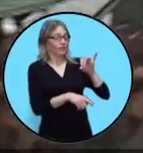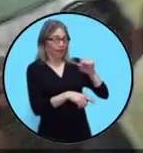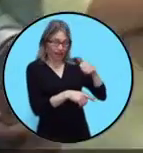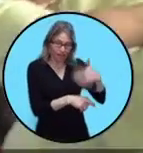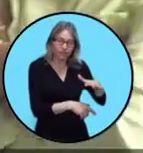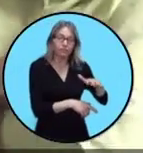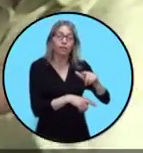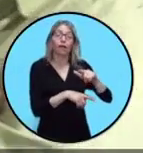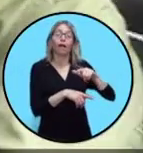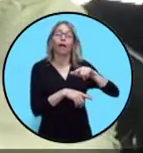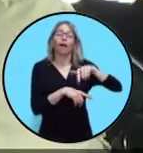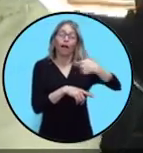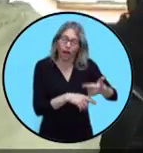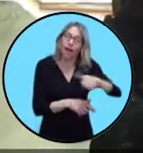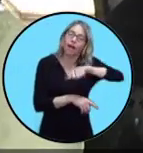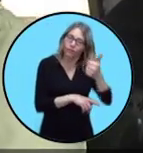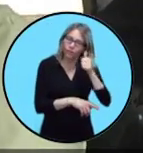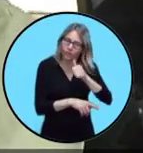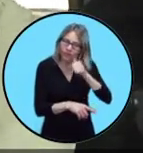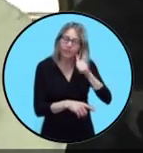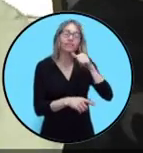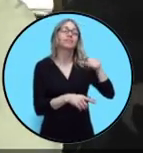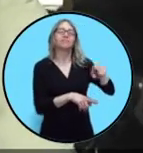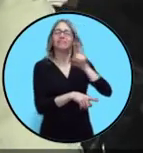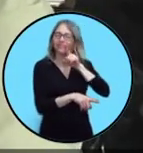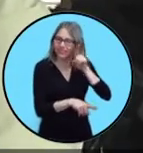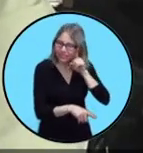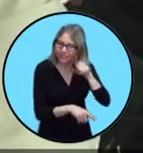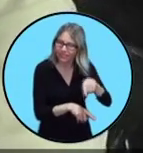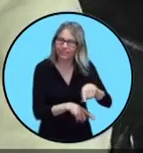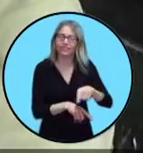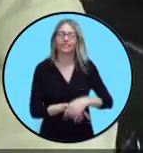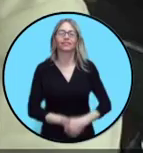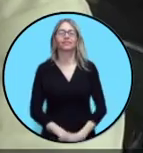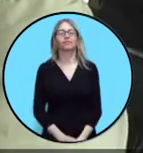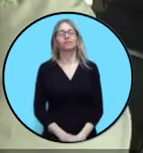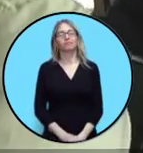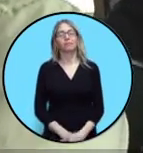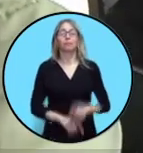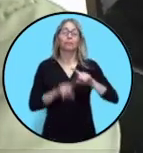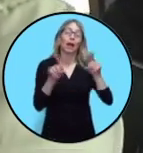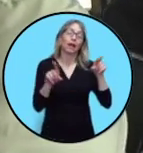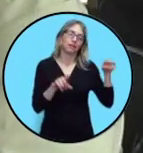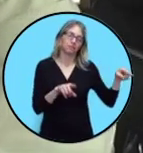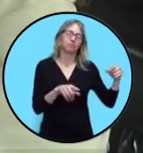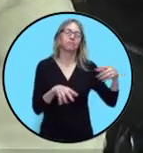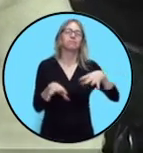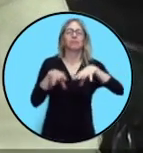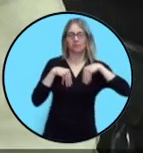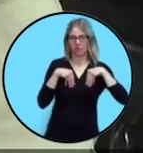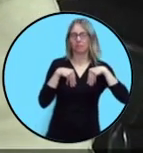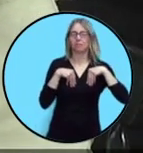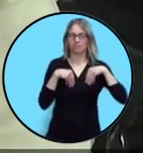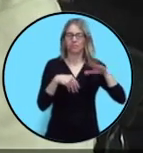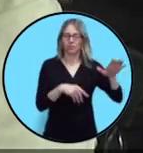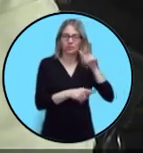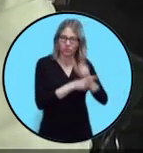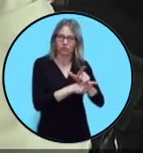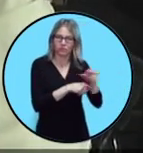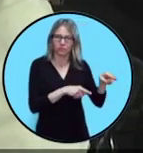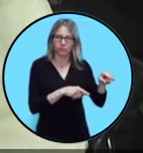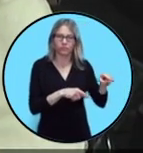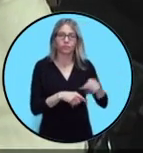After having Luisa, she had another girl. Who was deaf, but she was adopted to